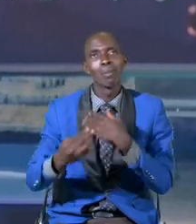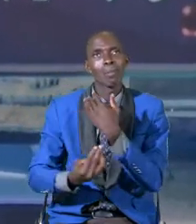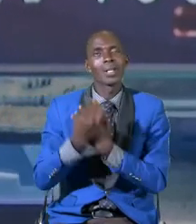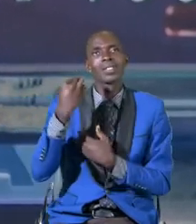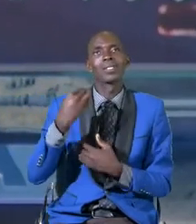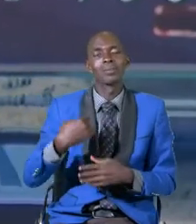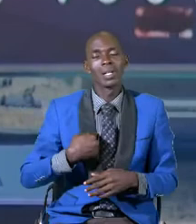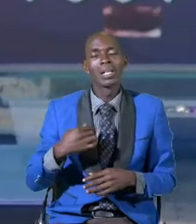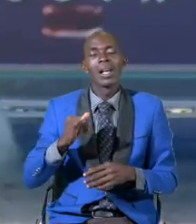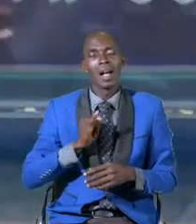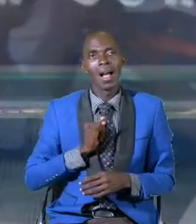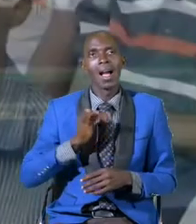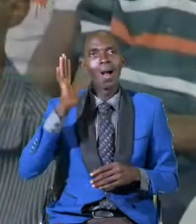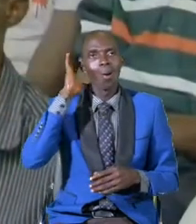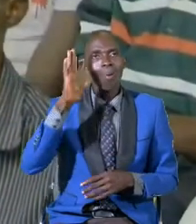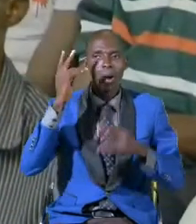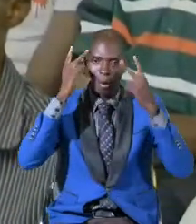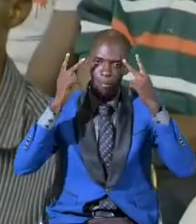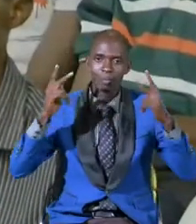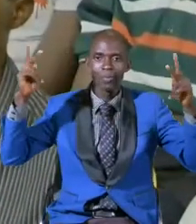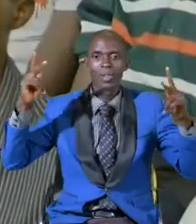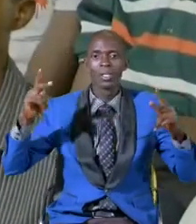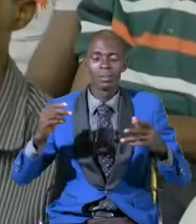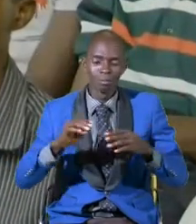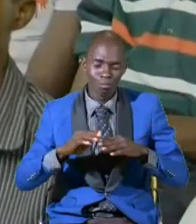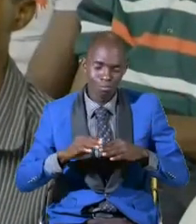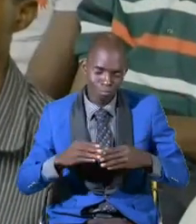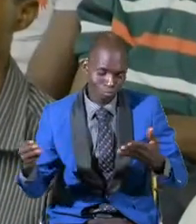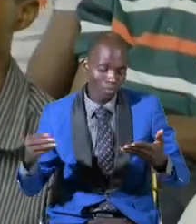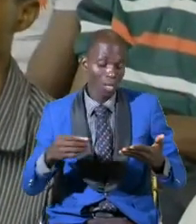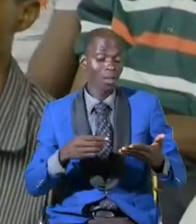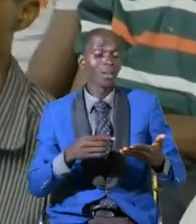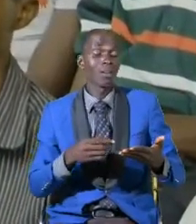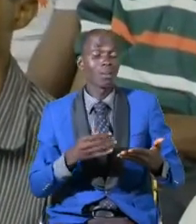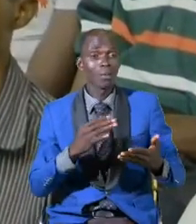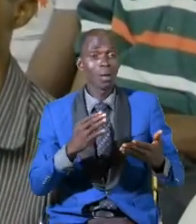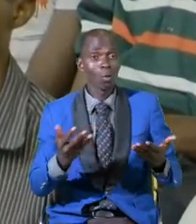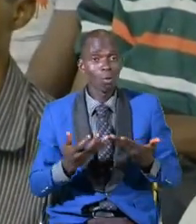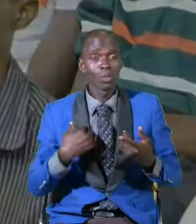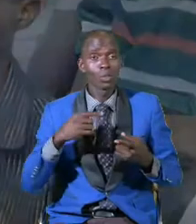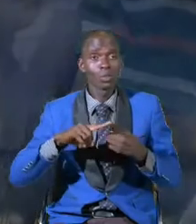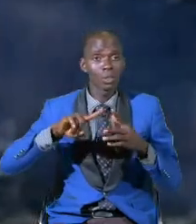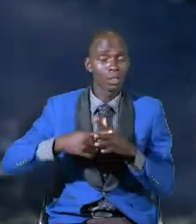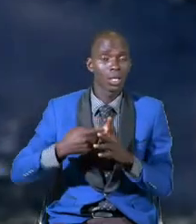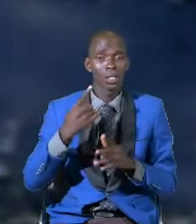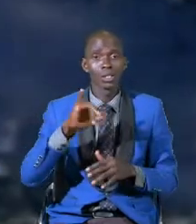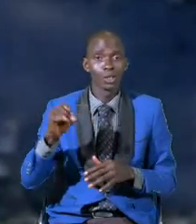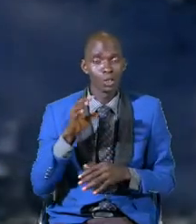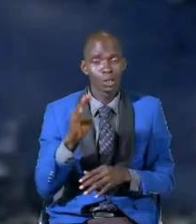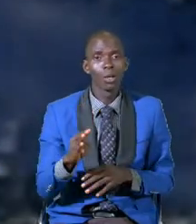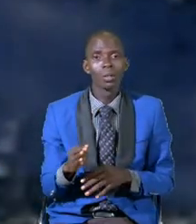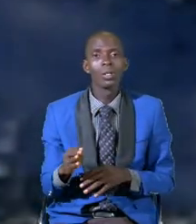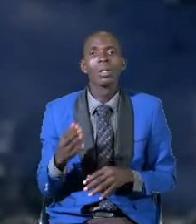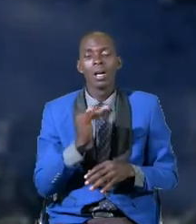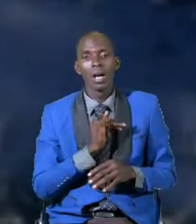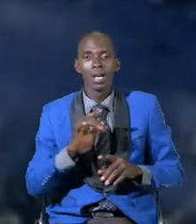will prosper. They tell me to resume and to go and do this medical test and all that before I come in. I go to do